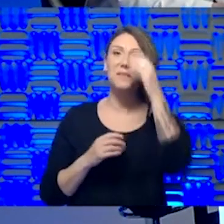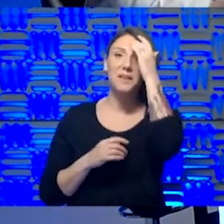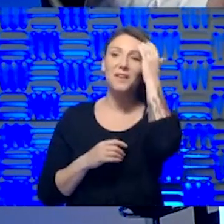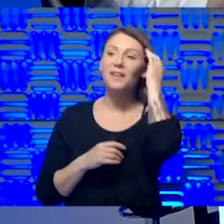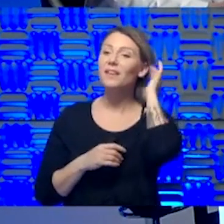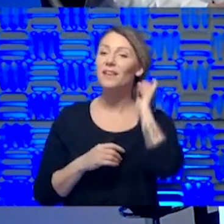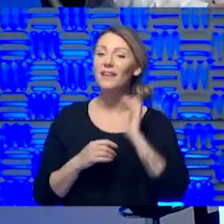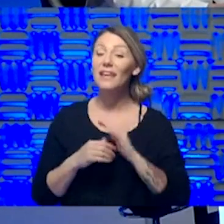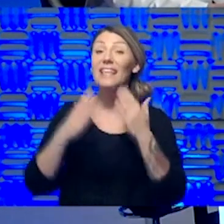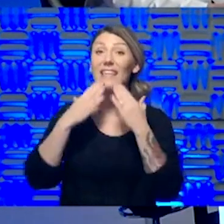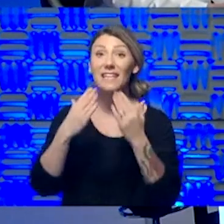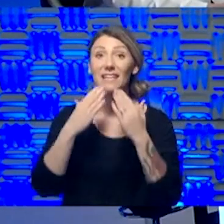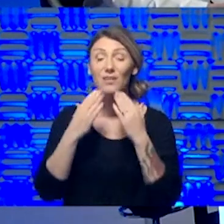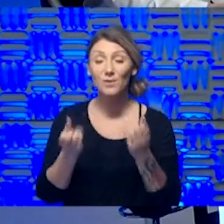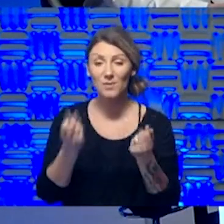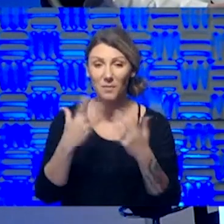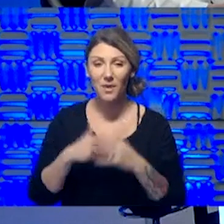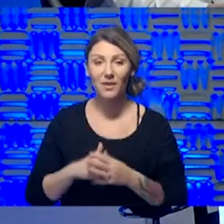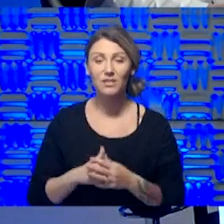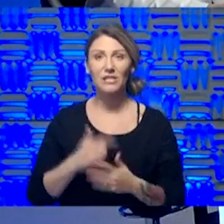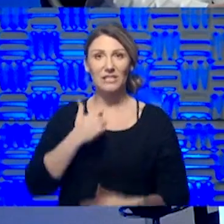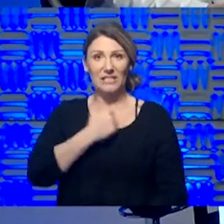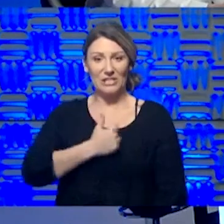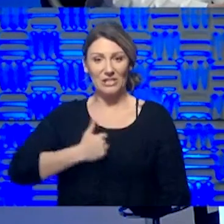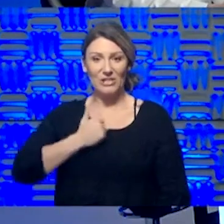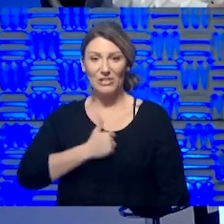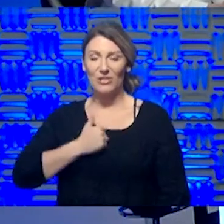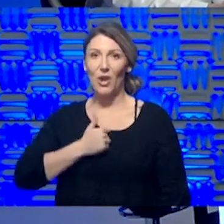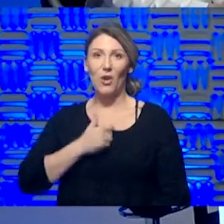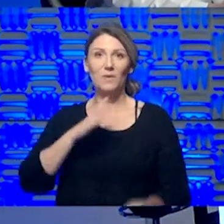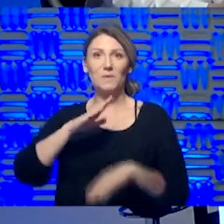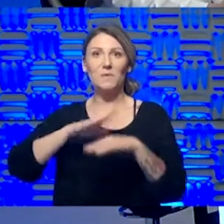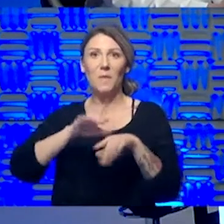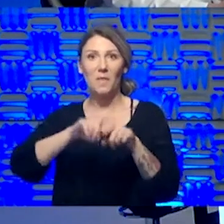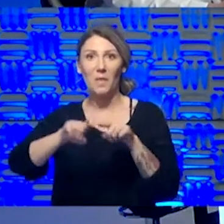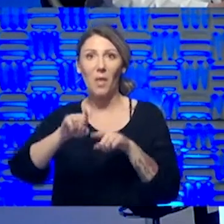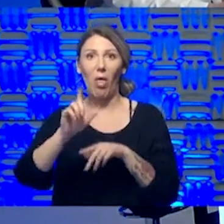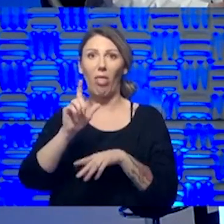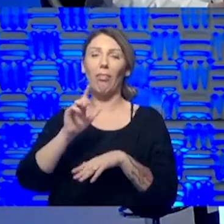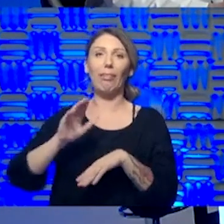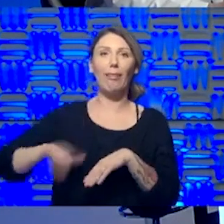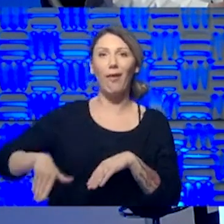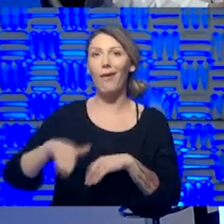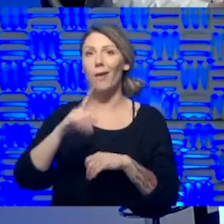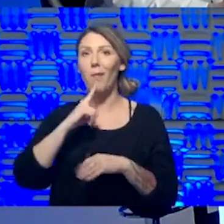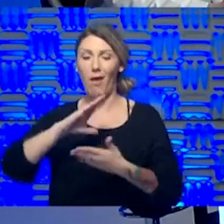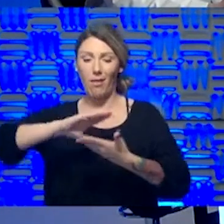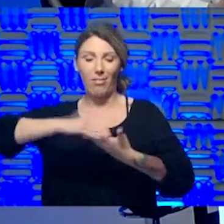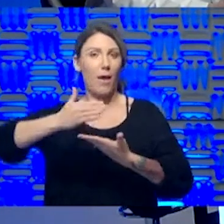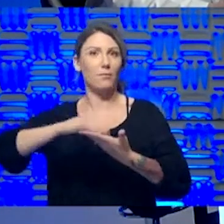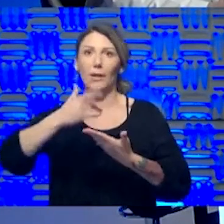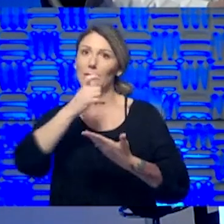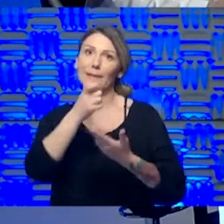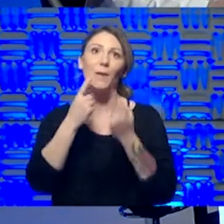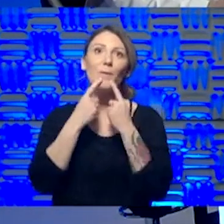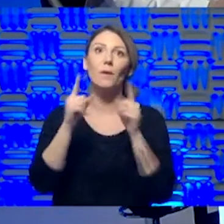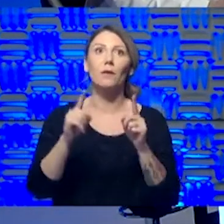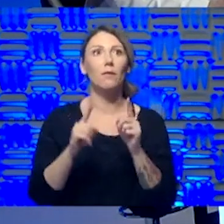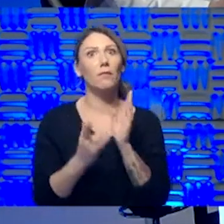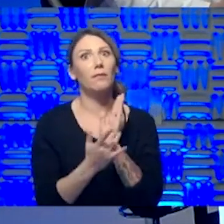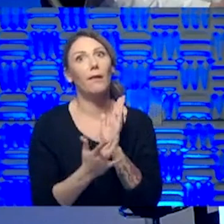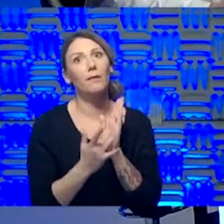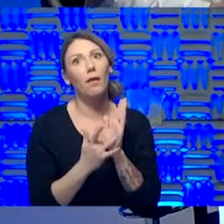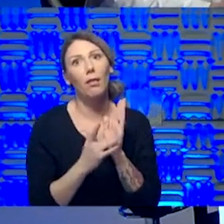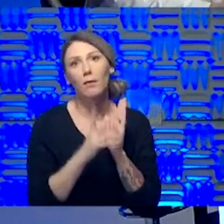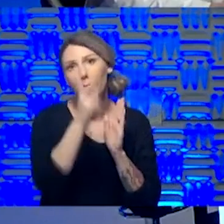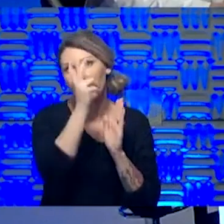Thank you so much. And I'm sorry I had to jump on the call late because my laptop wasn't was not cooperating. But Technology.